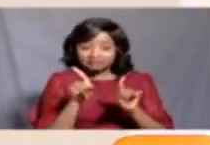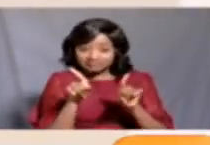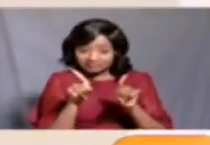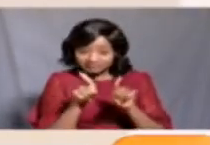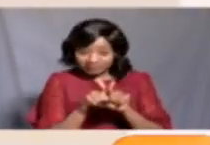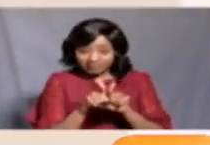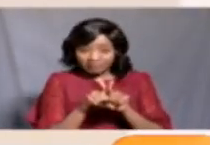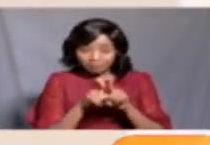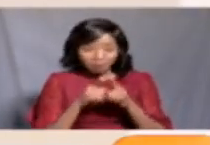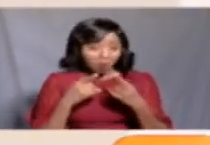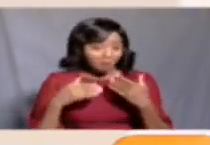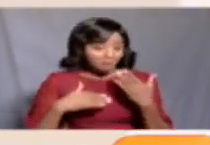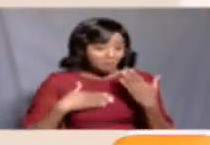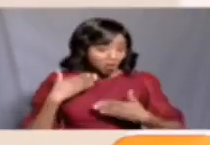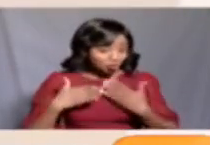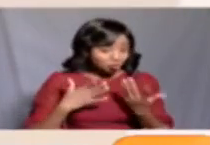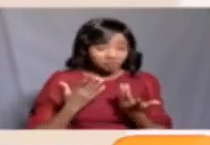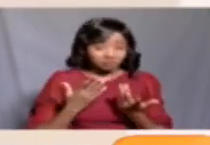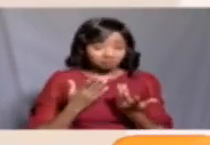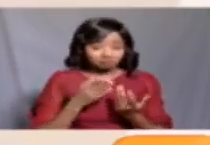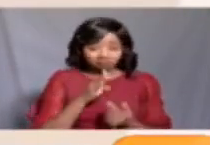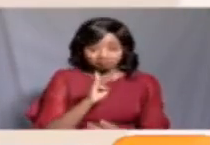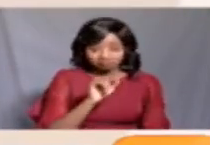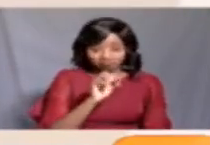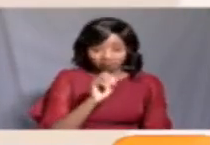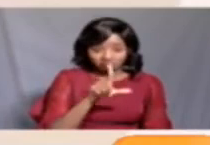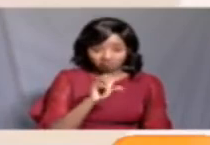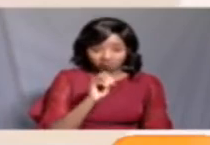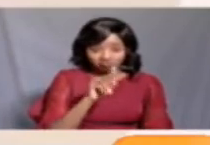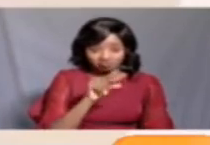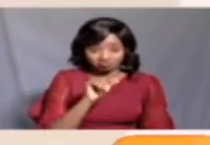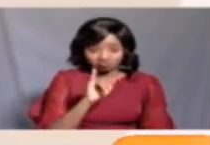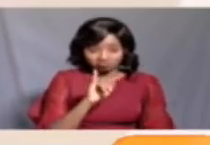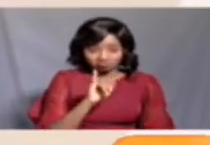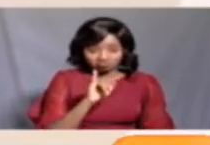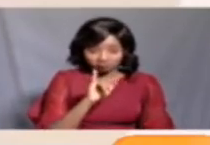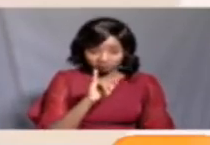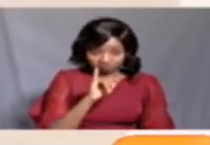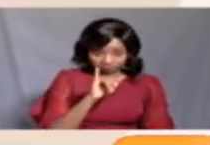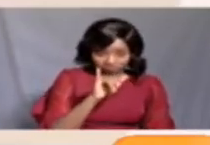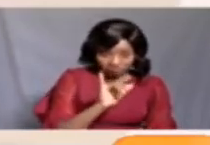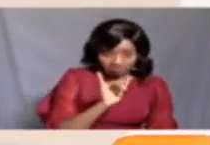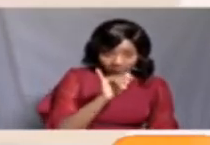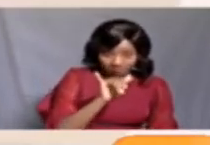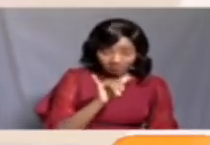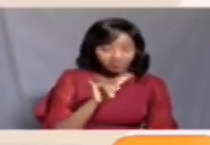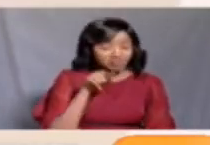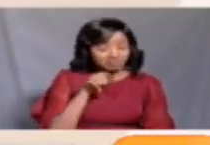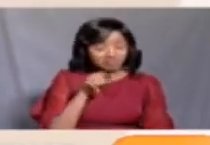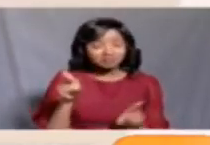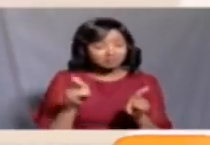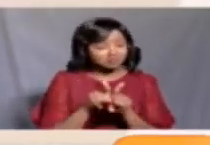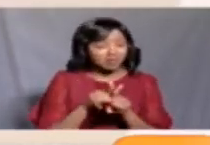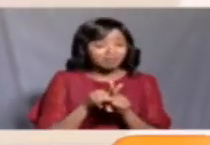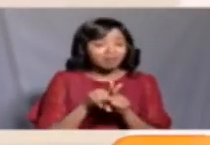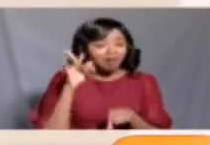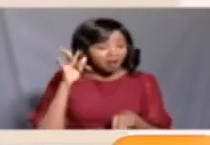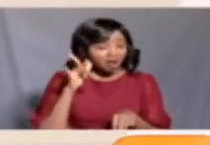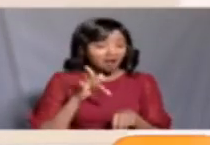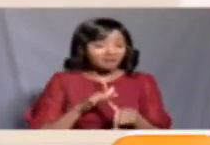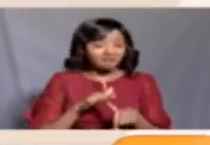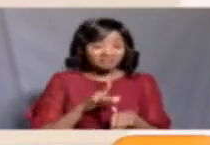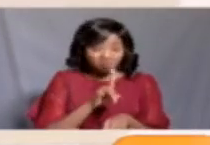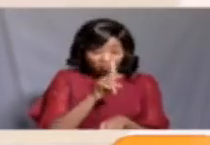also contributes to who actually ends up developing a mental illness. The statistics you just gave, the one in four, is actually